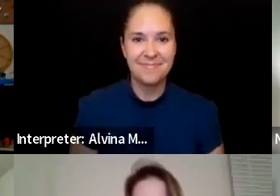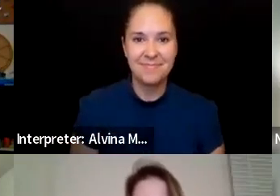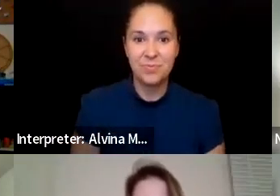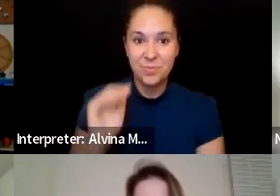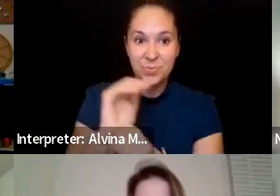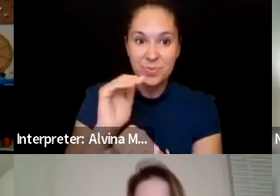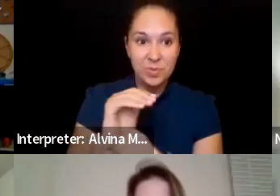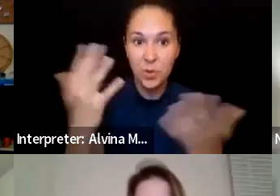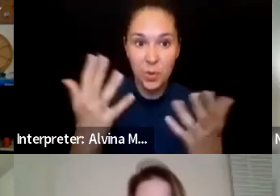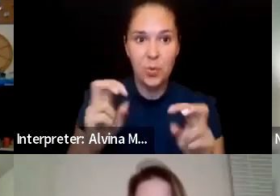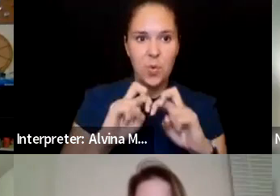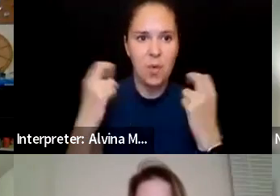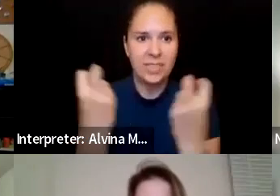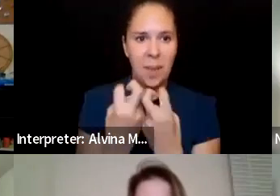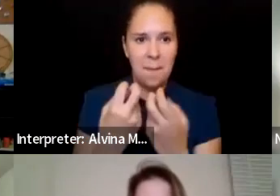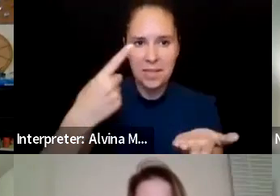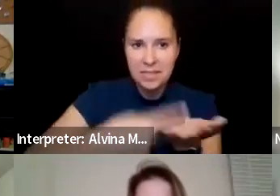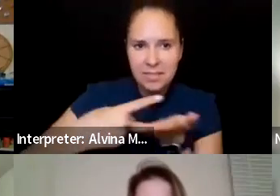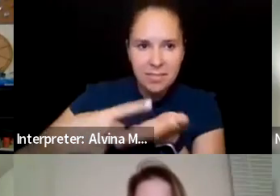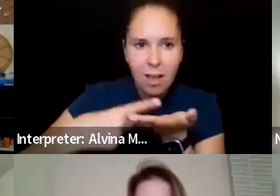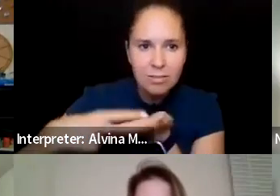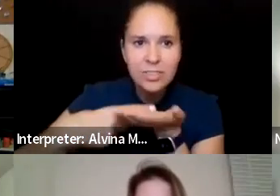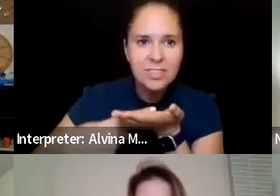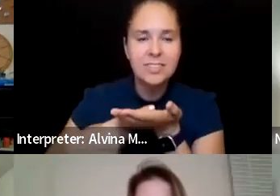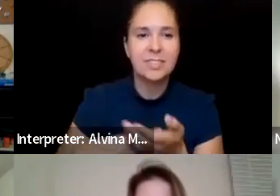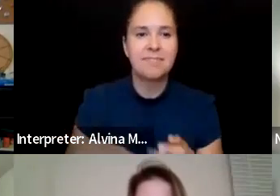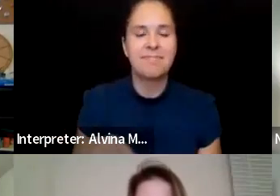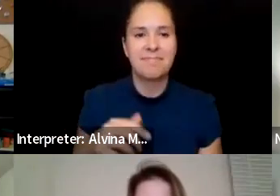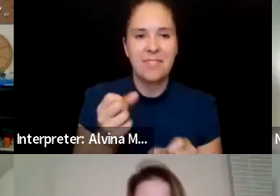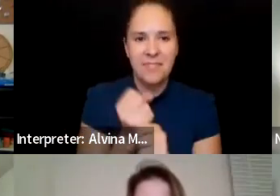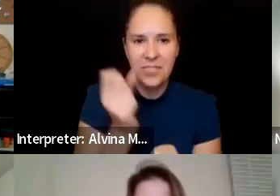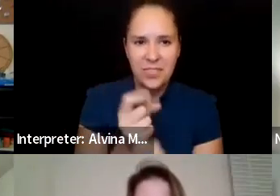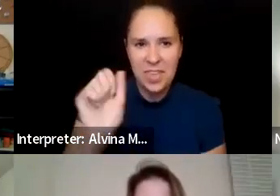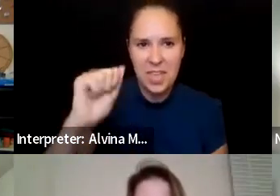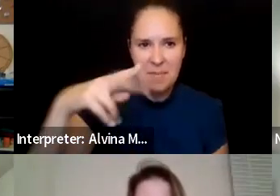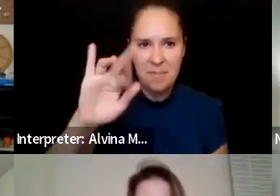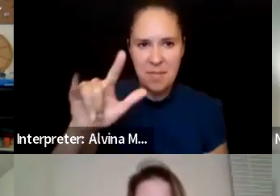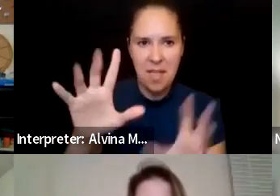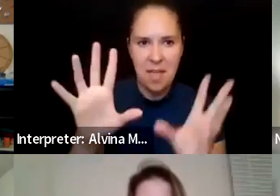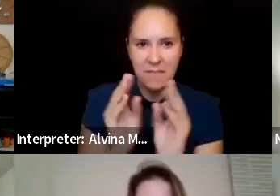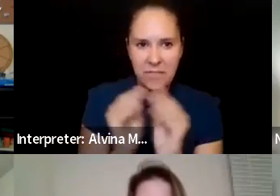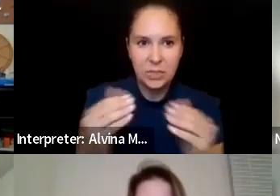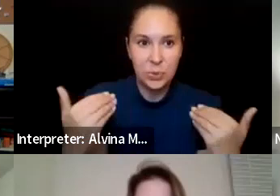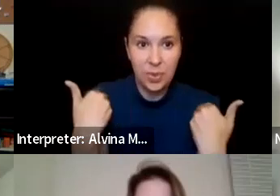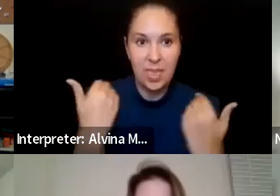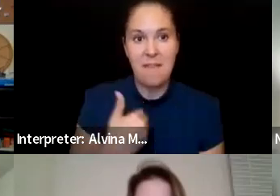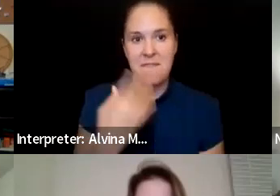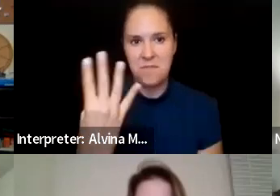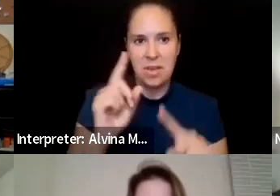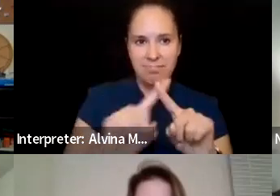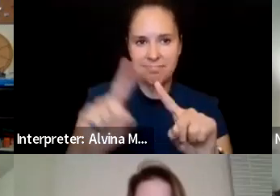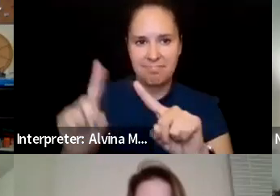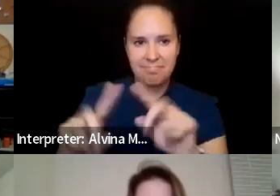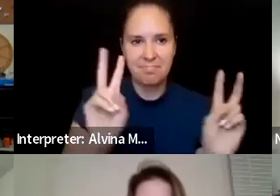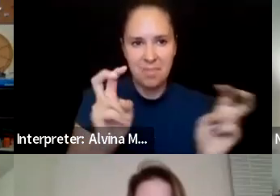our roundtable discussions. And this is something that's done every year at April Conference with the youth. We have 4 different topics